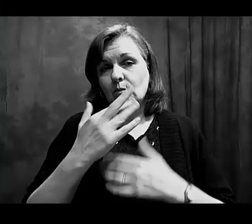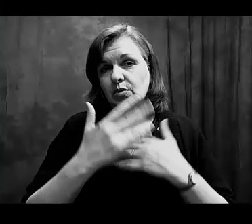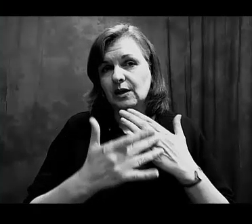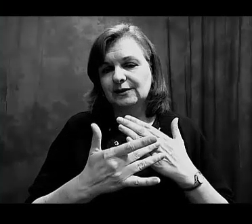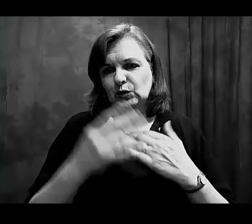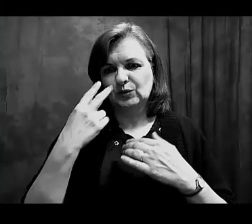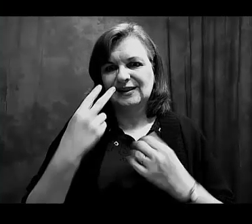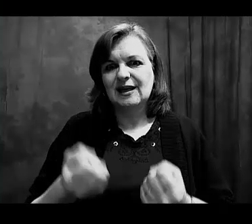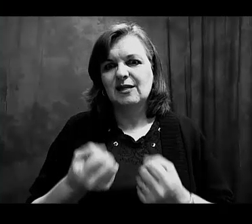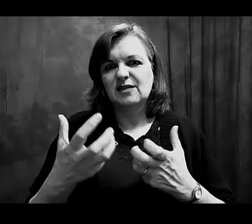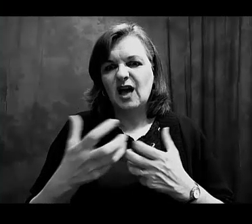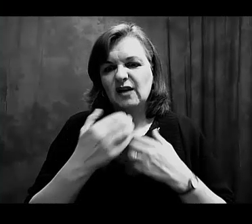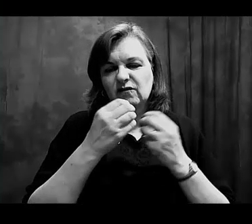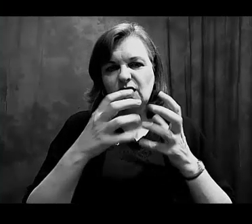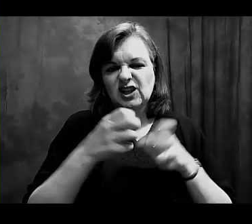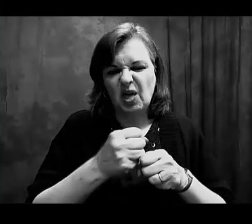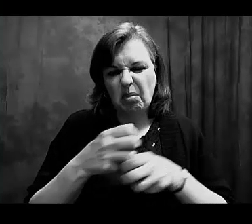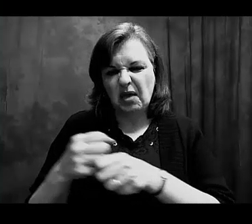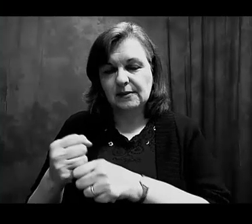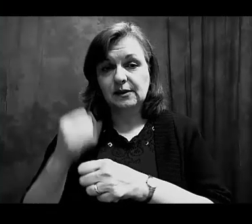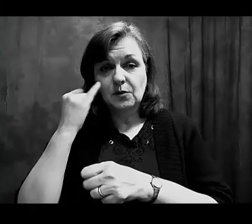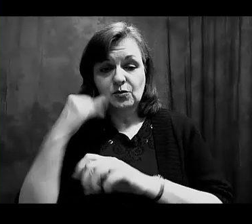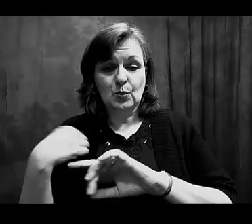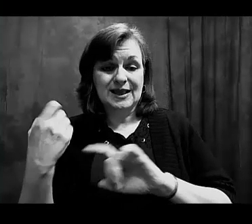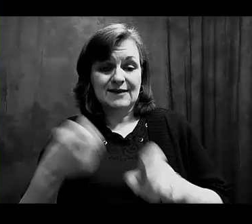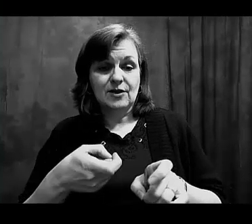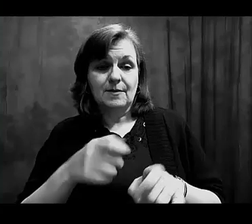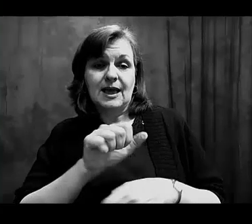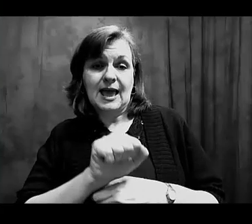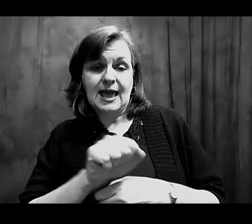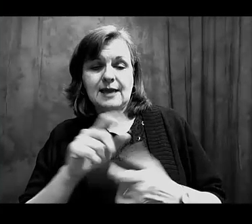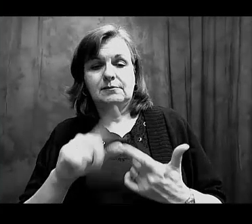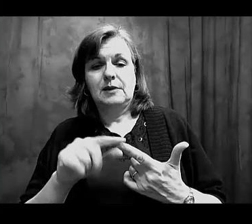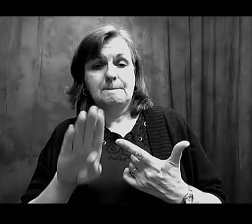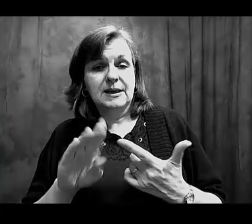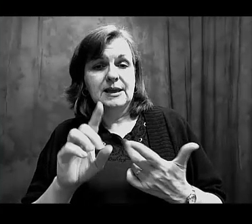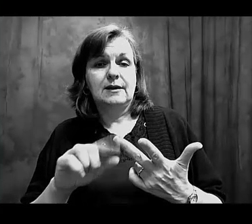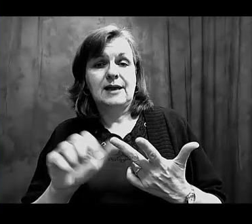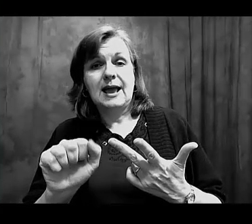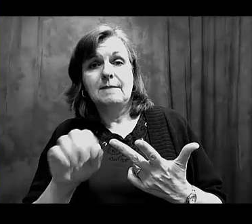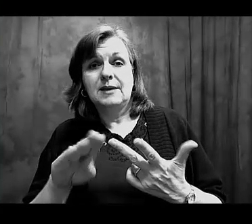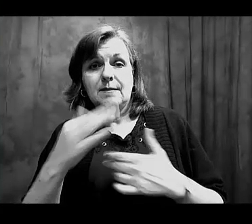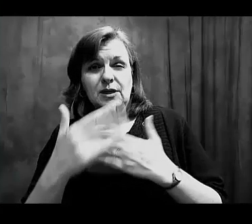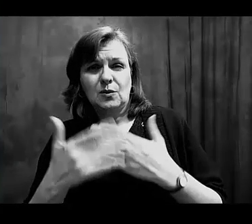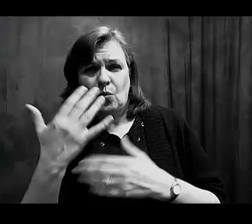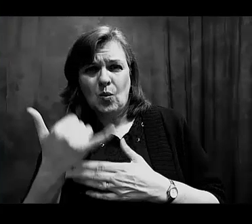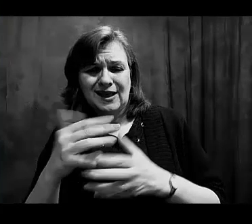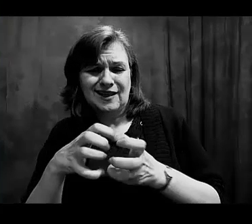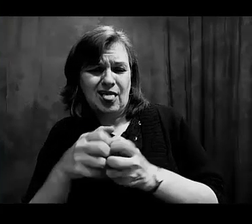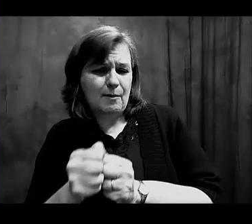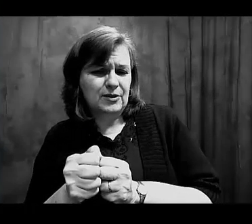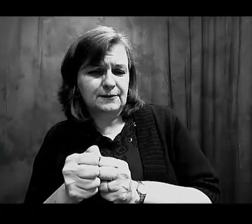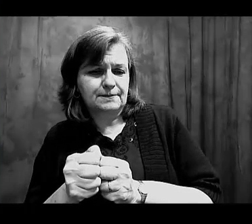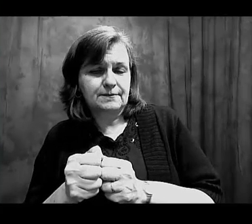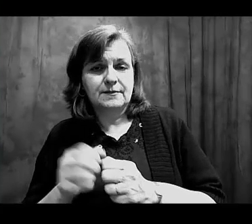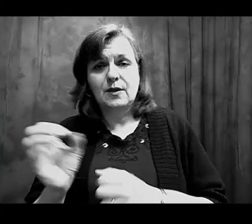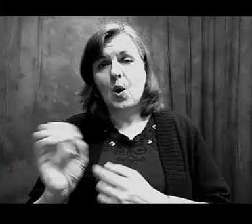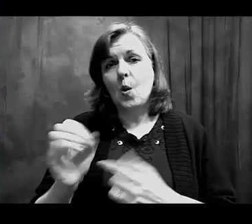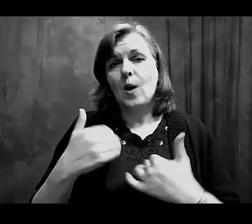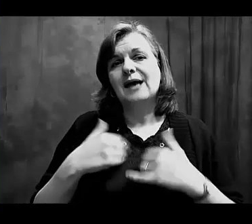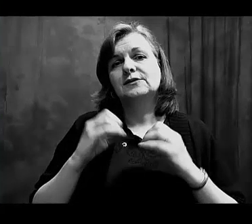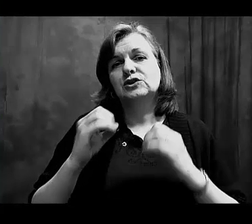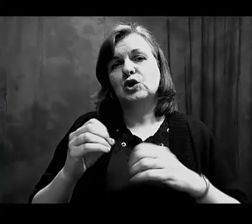we actually see a lot of clumping if we give them A, B, or AB blood. Why is that? Well, they have no